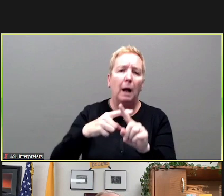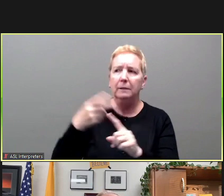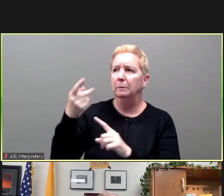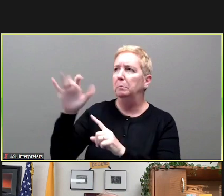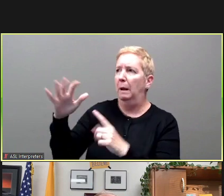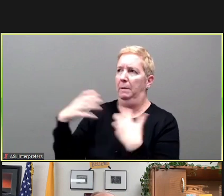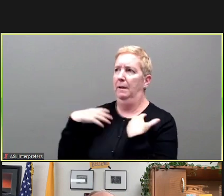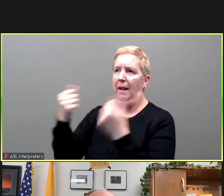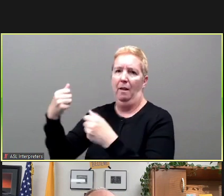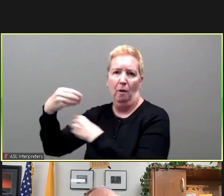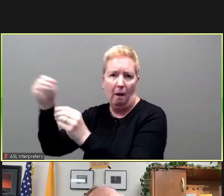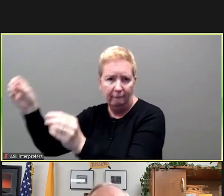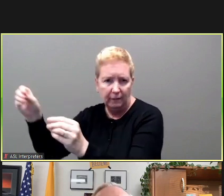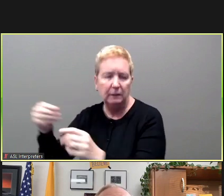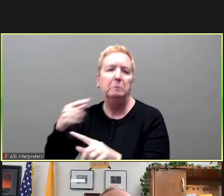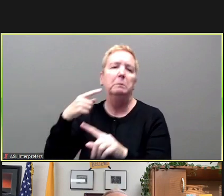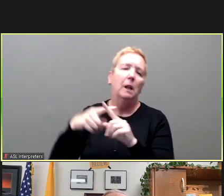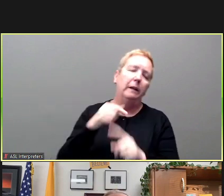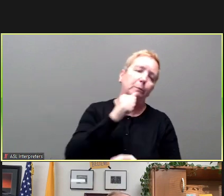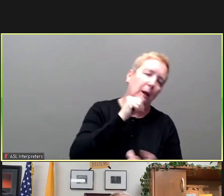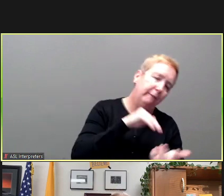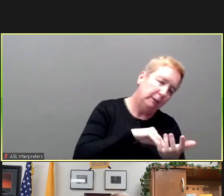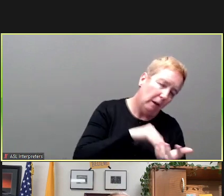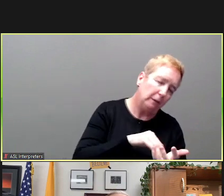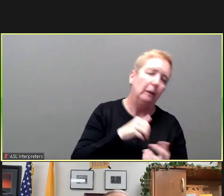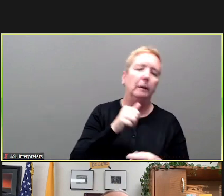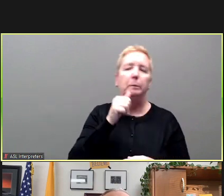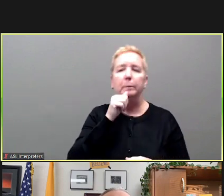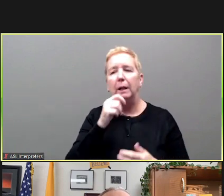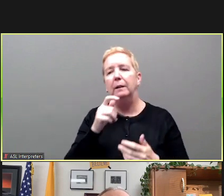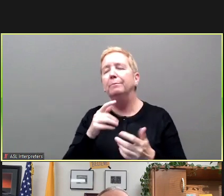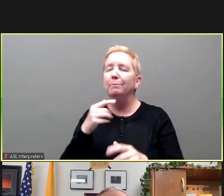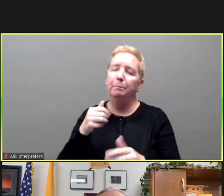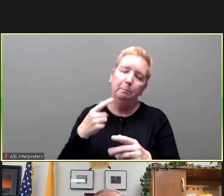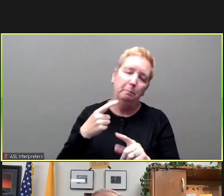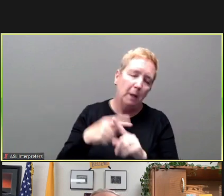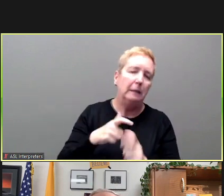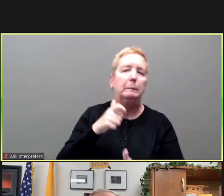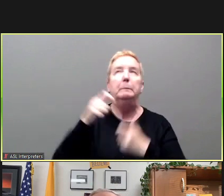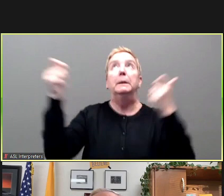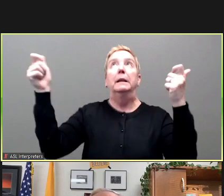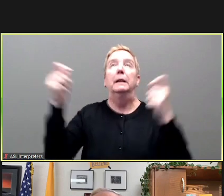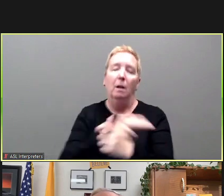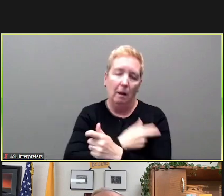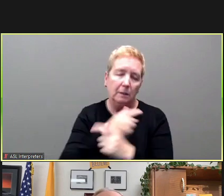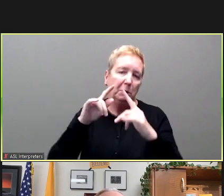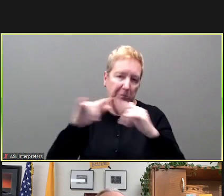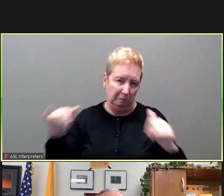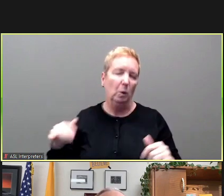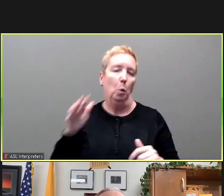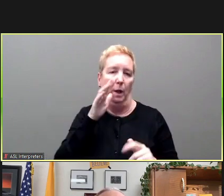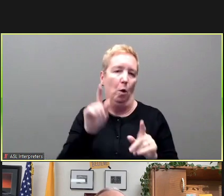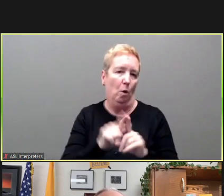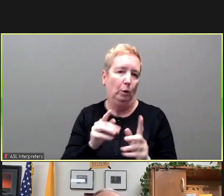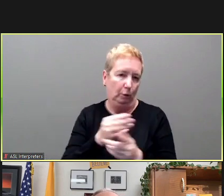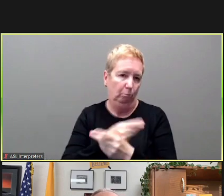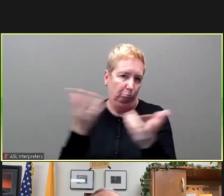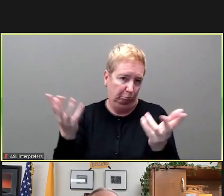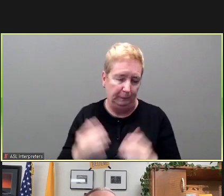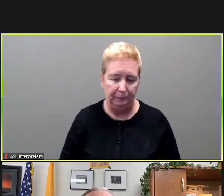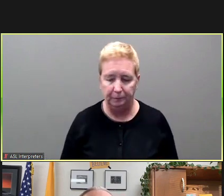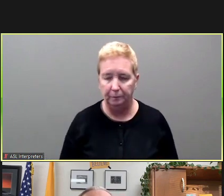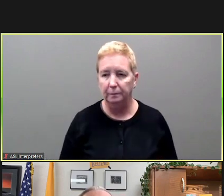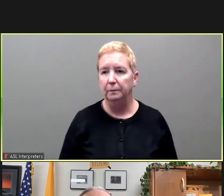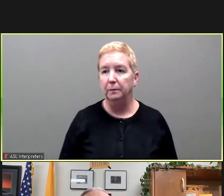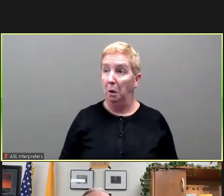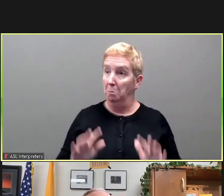network, private office practices, and large group practices being close behind as well. So that's